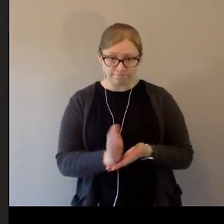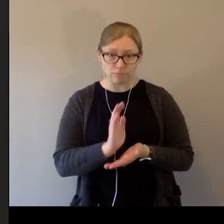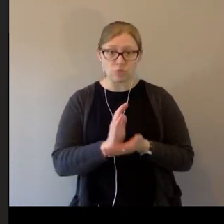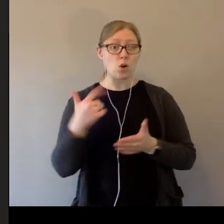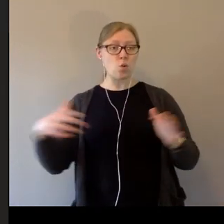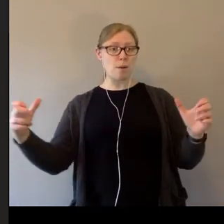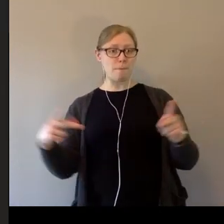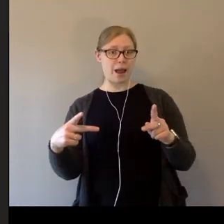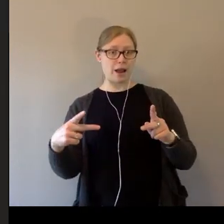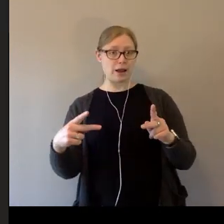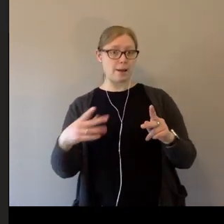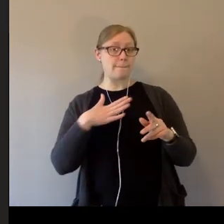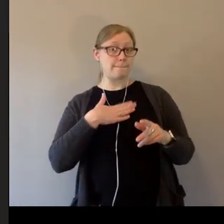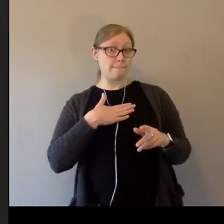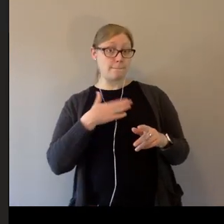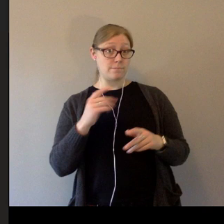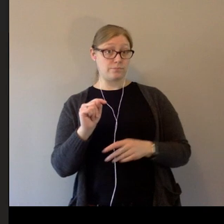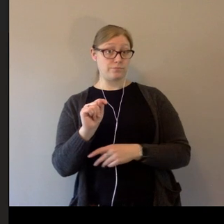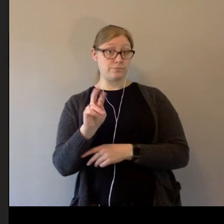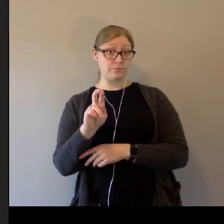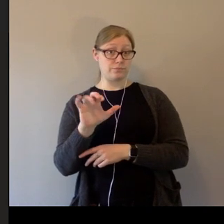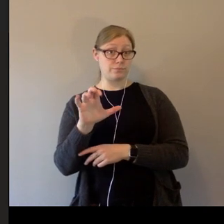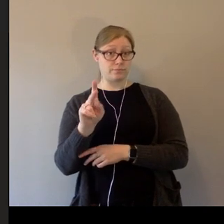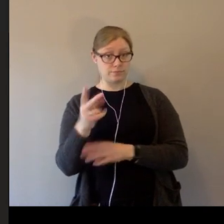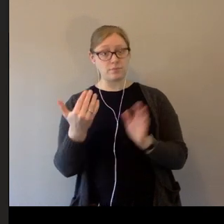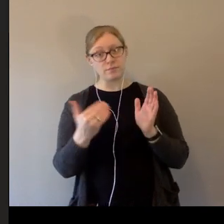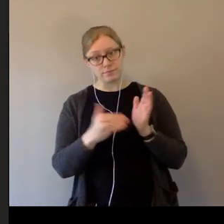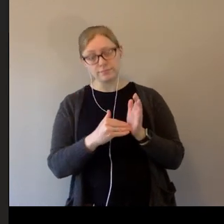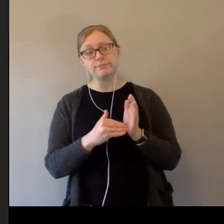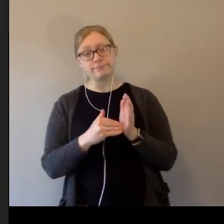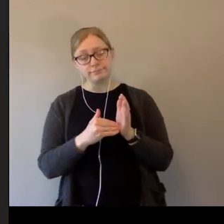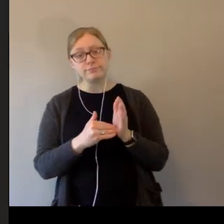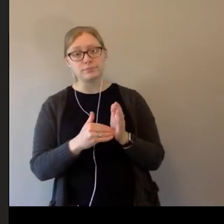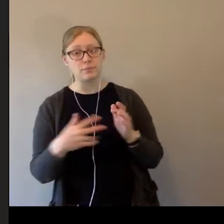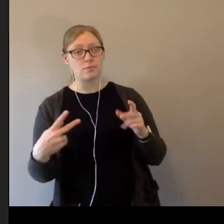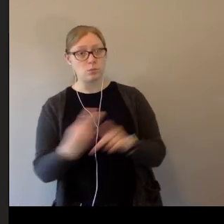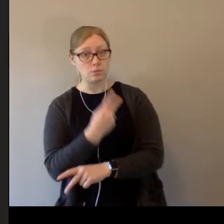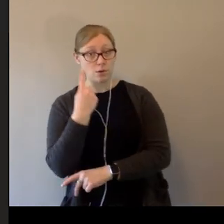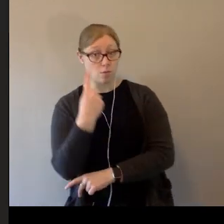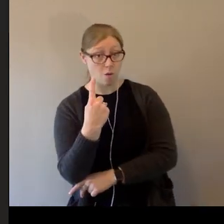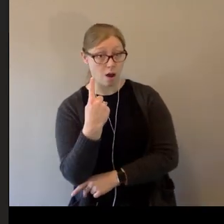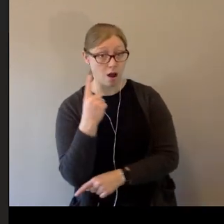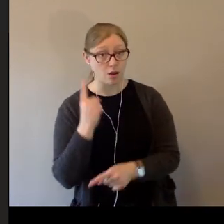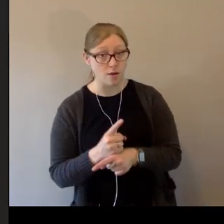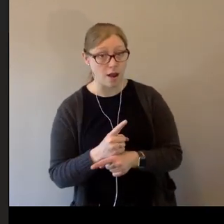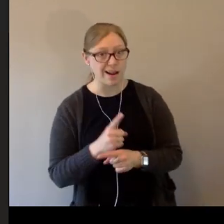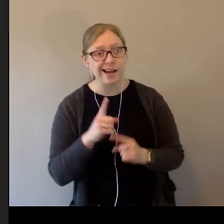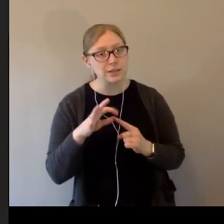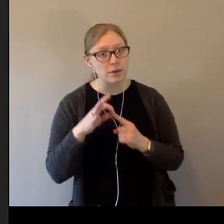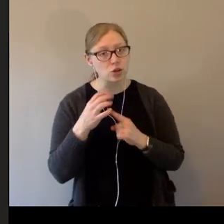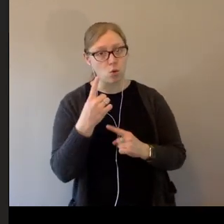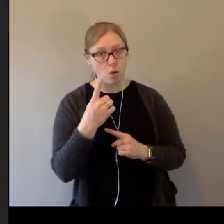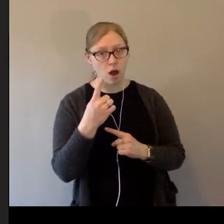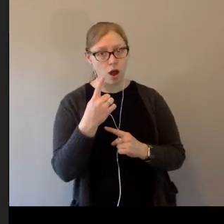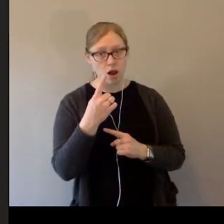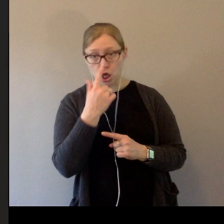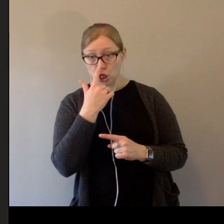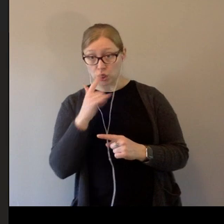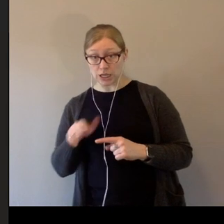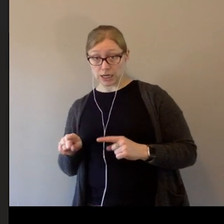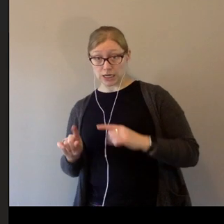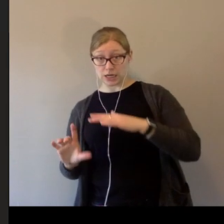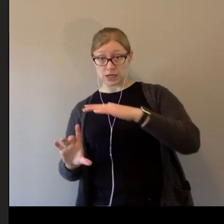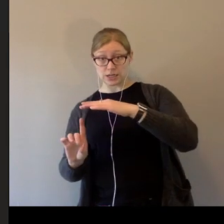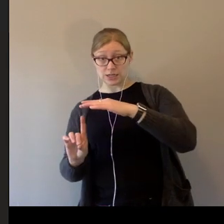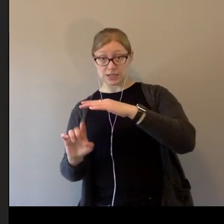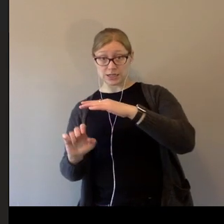back. And so my trick, of course, is multiplying by 1, but the special one, it looks like whatever's the denominator is. So this